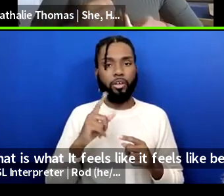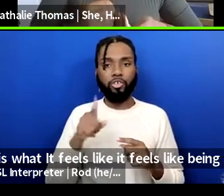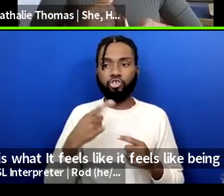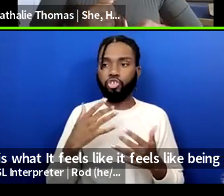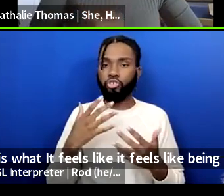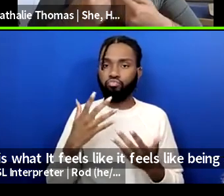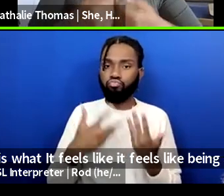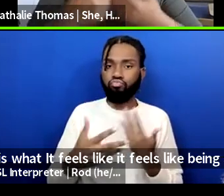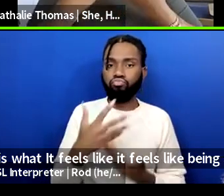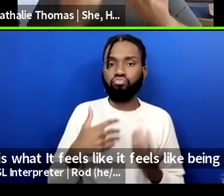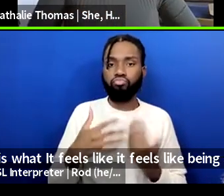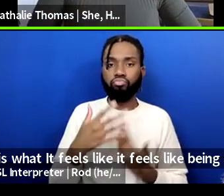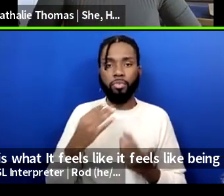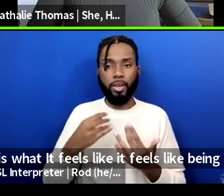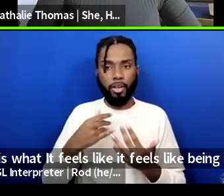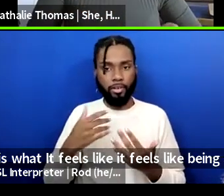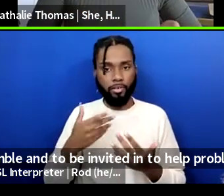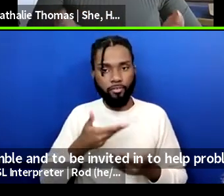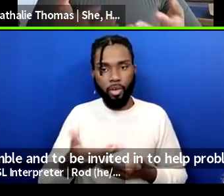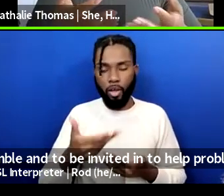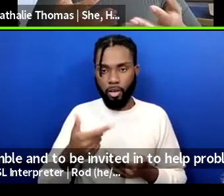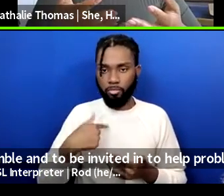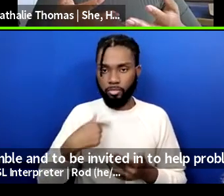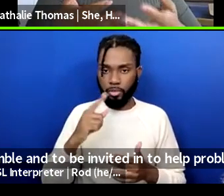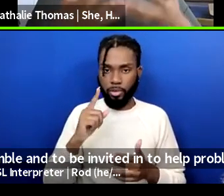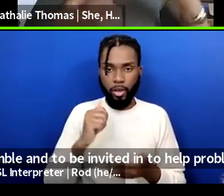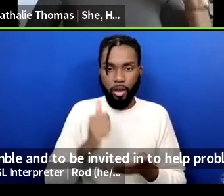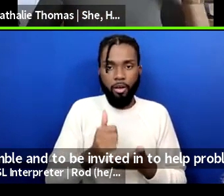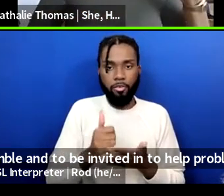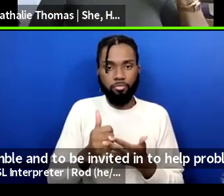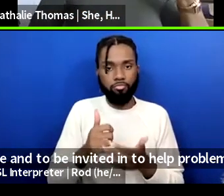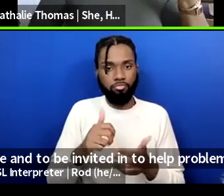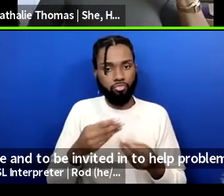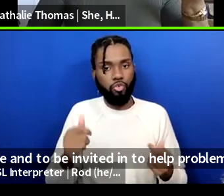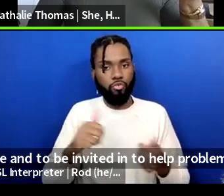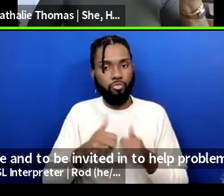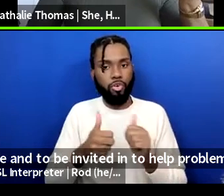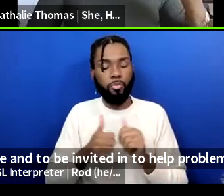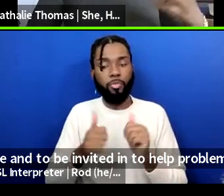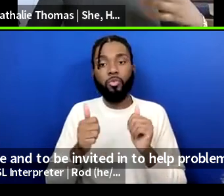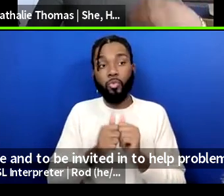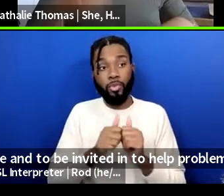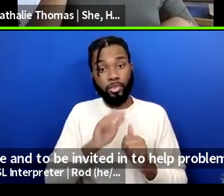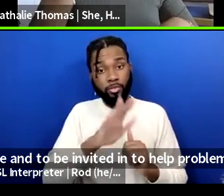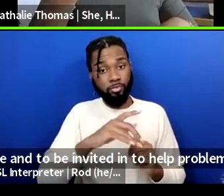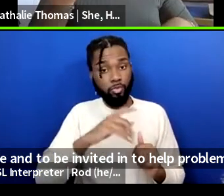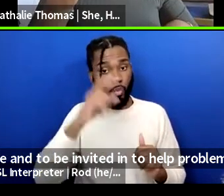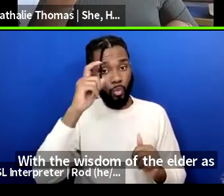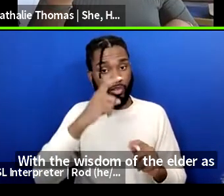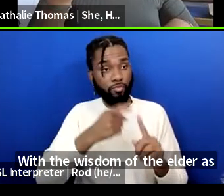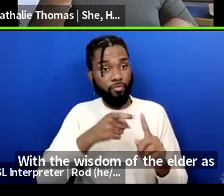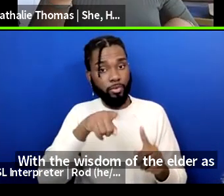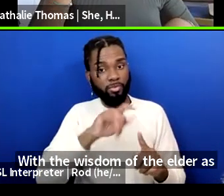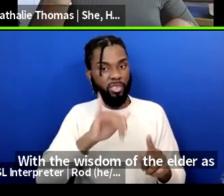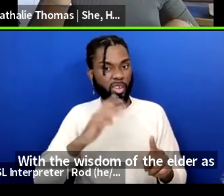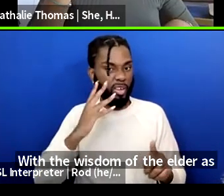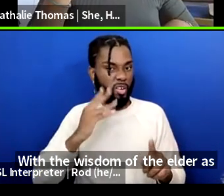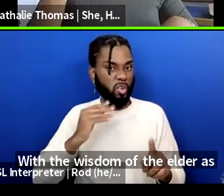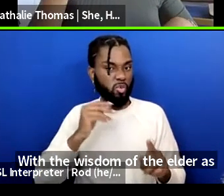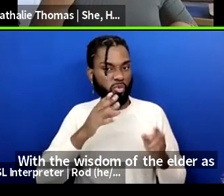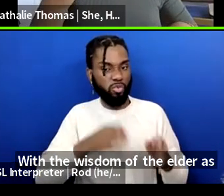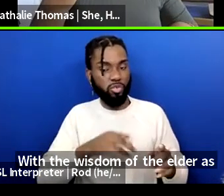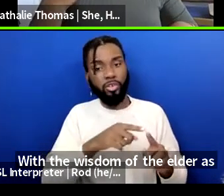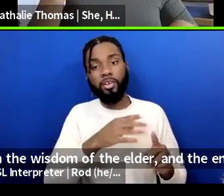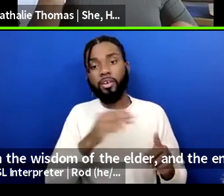invited in to help problem solve with the wisdom of the elder and